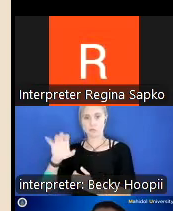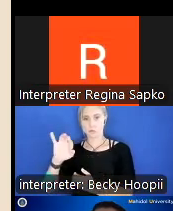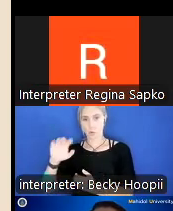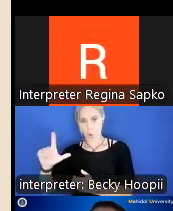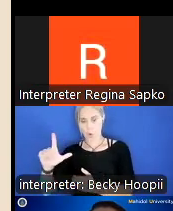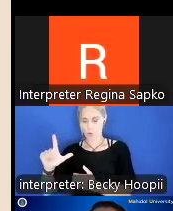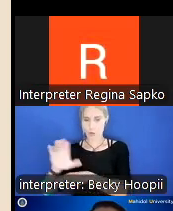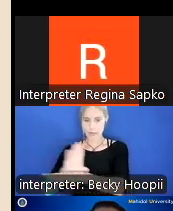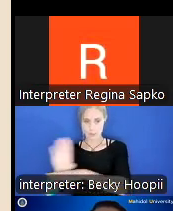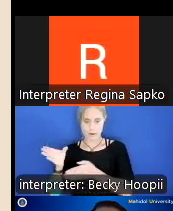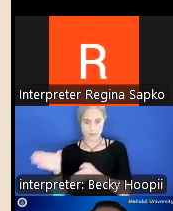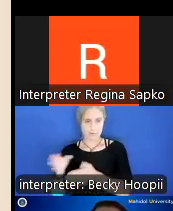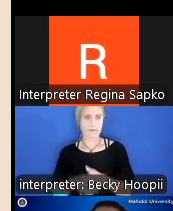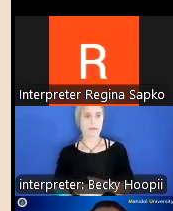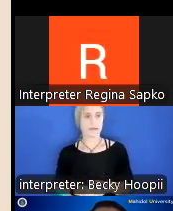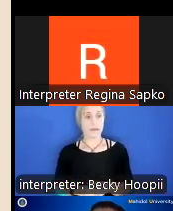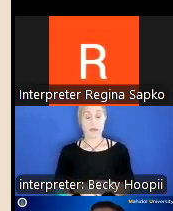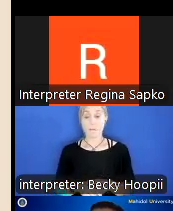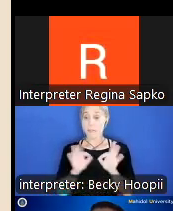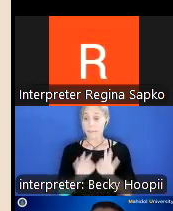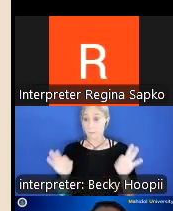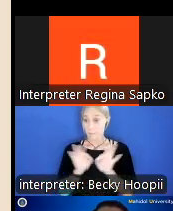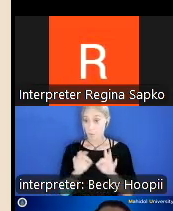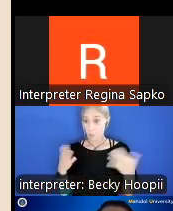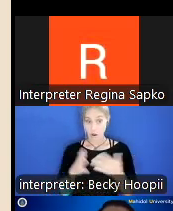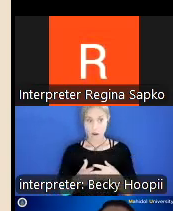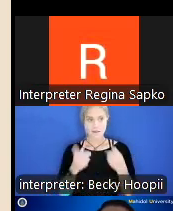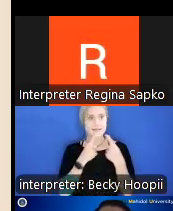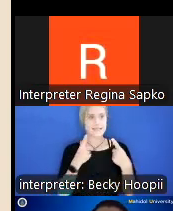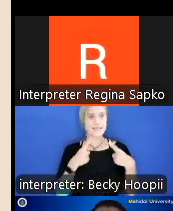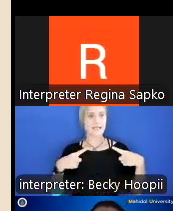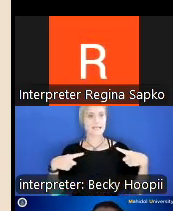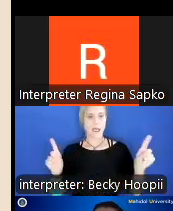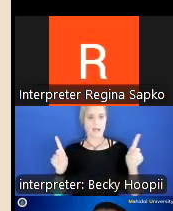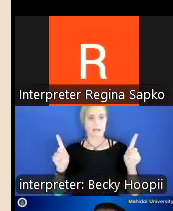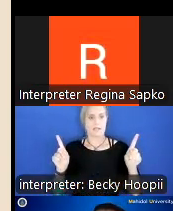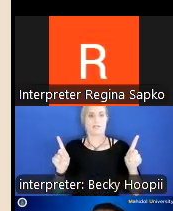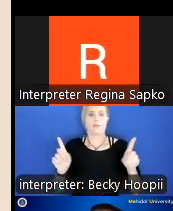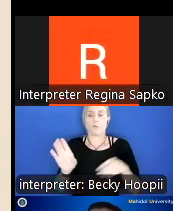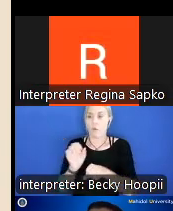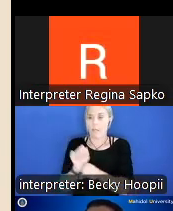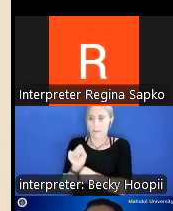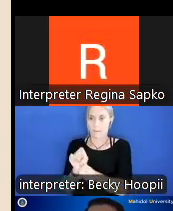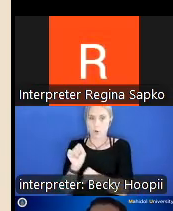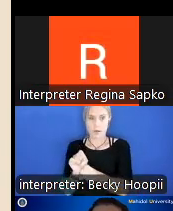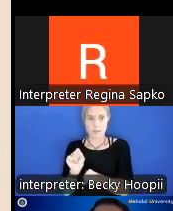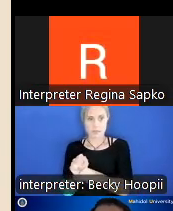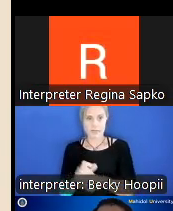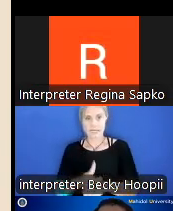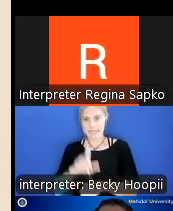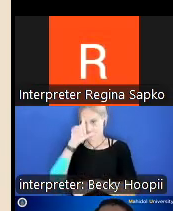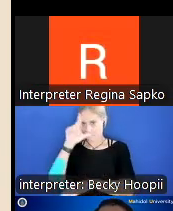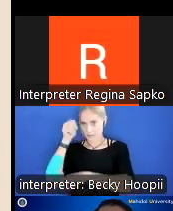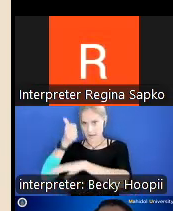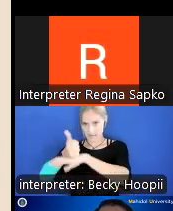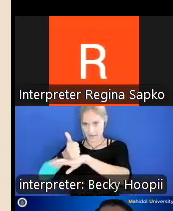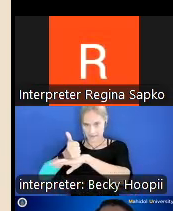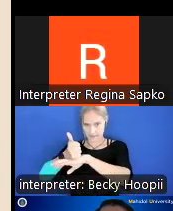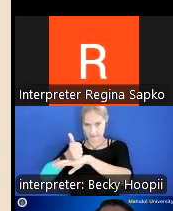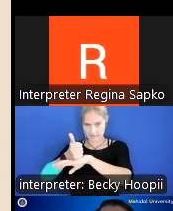Well, the big thing is about successful for the employment is about mindset and the